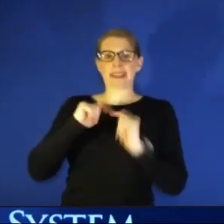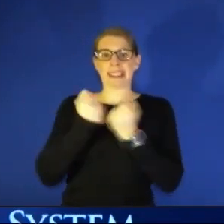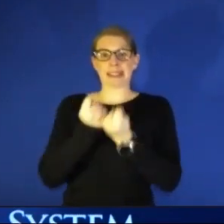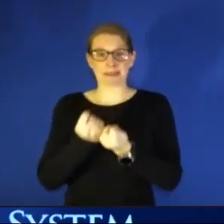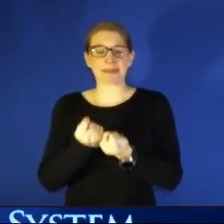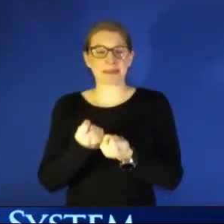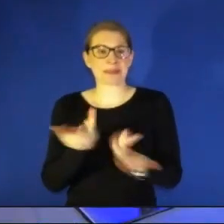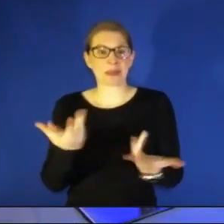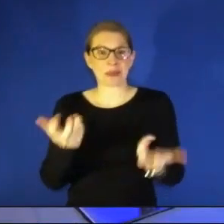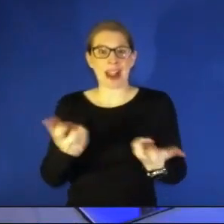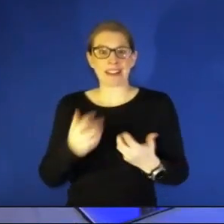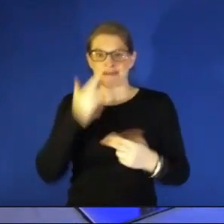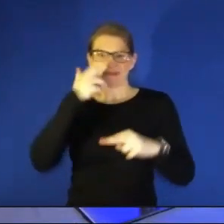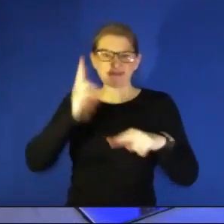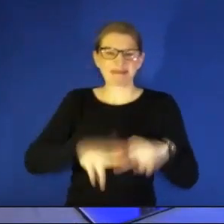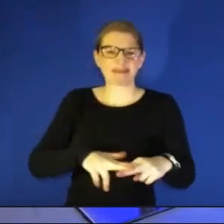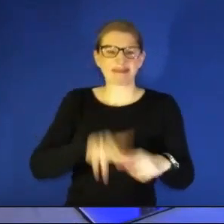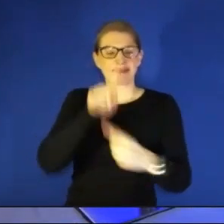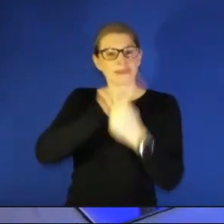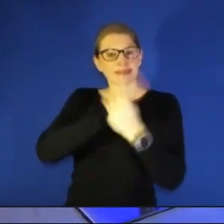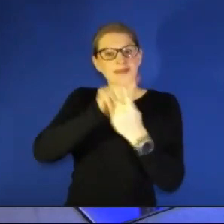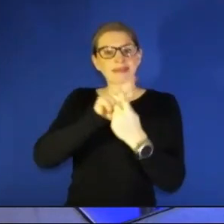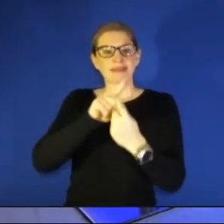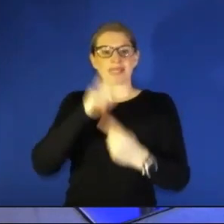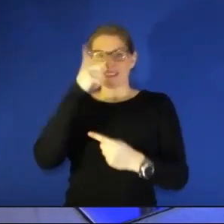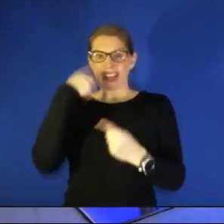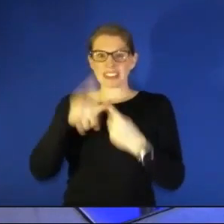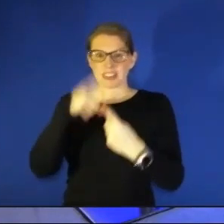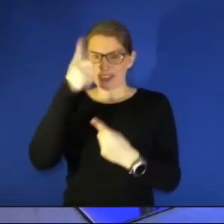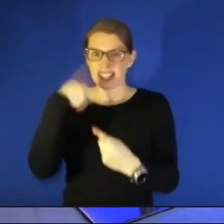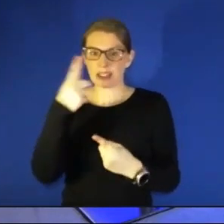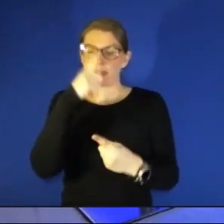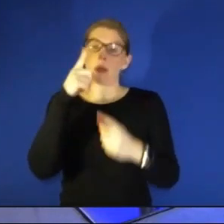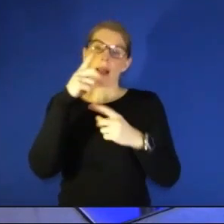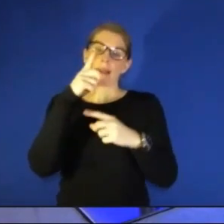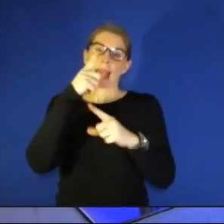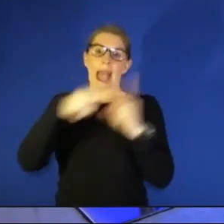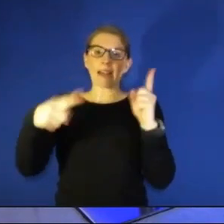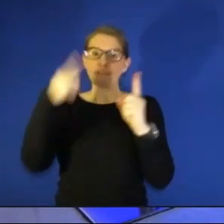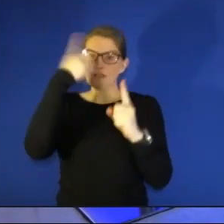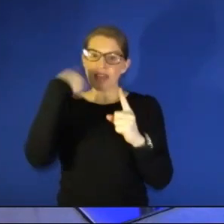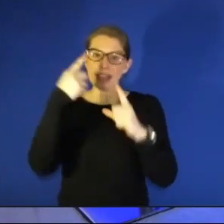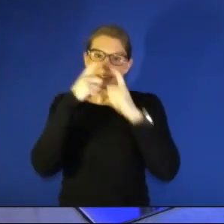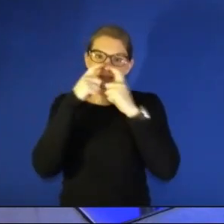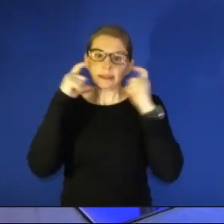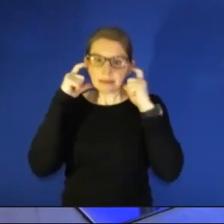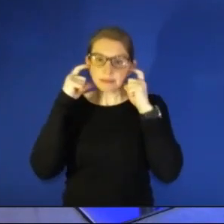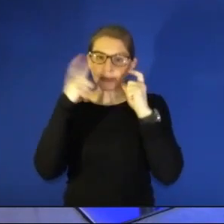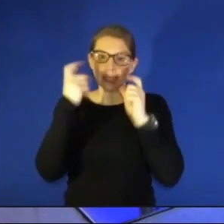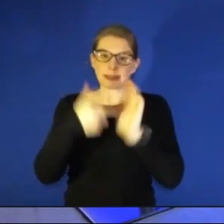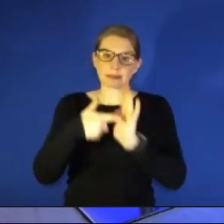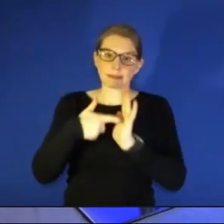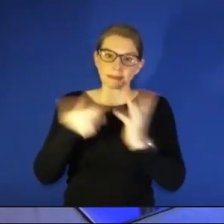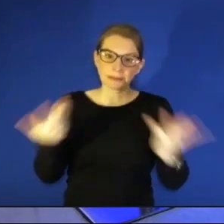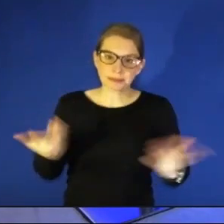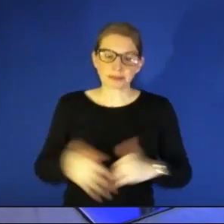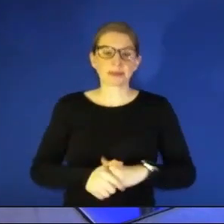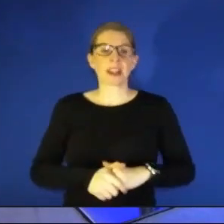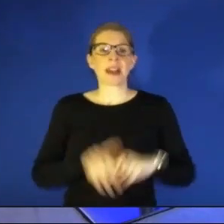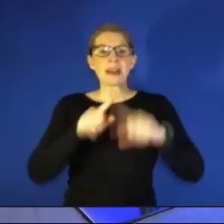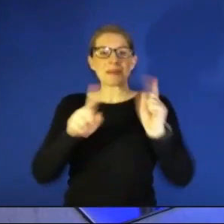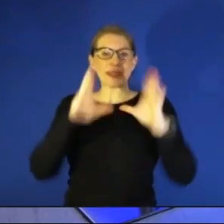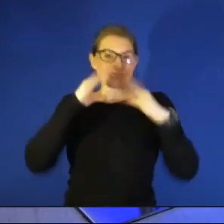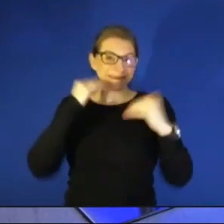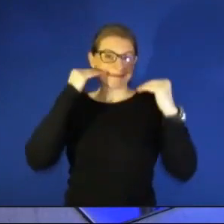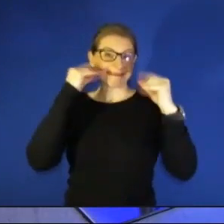fun. There's something about that in person. Yes, you'll only see half of their faces because masks will be required, but still just knowing that you can smile through the masks and